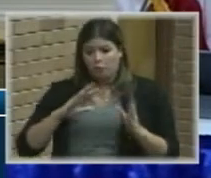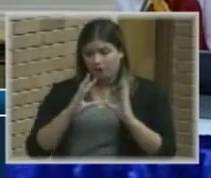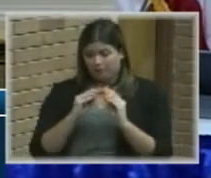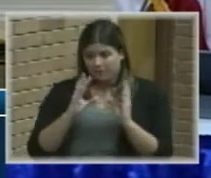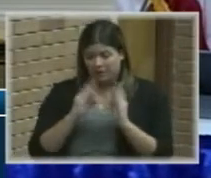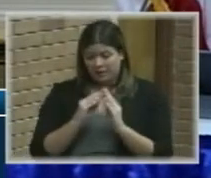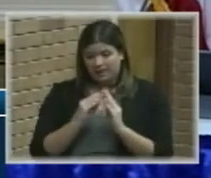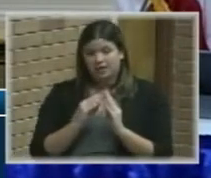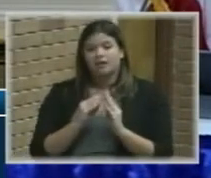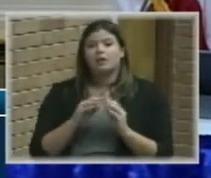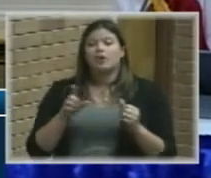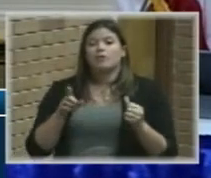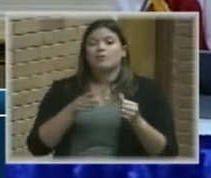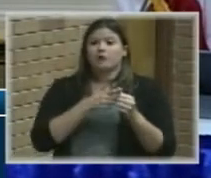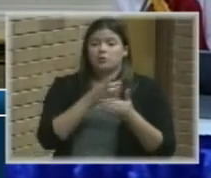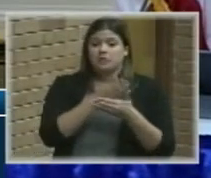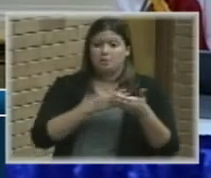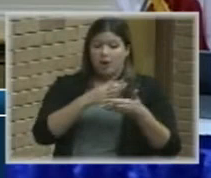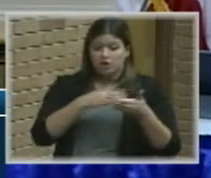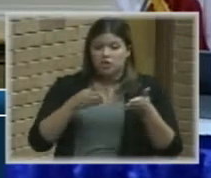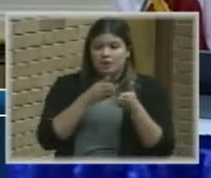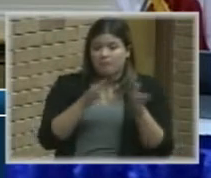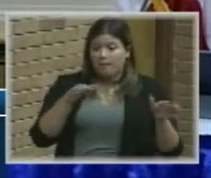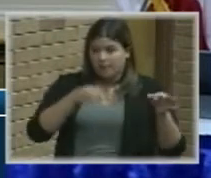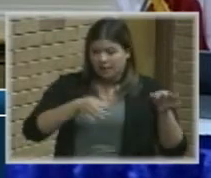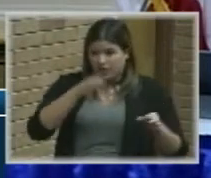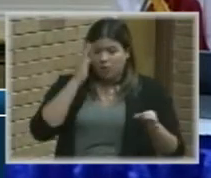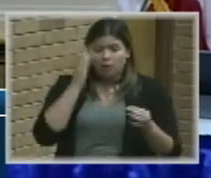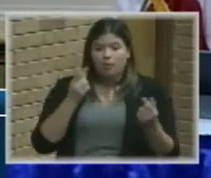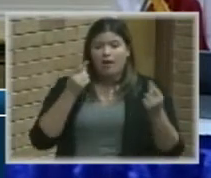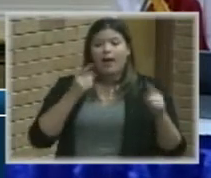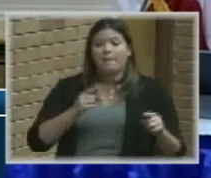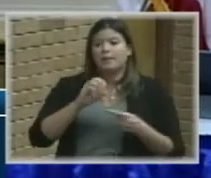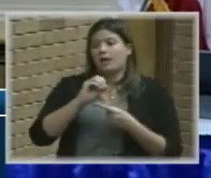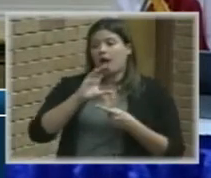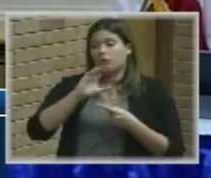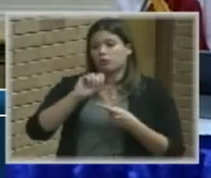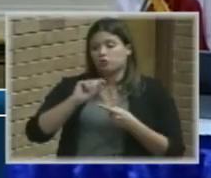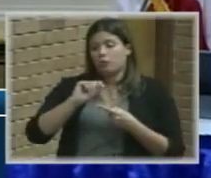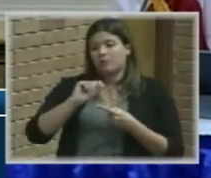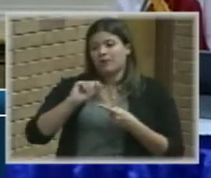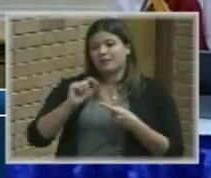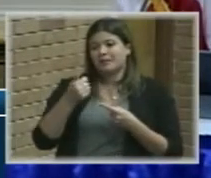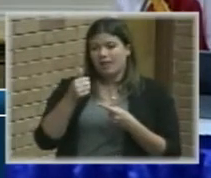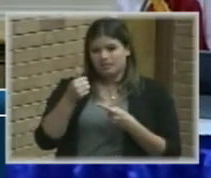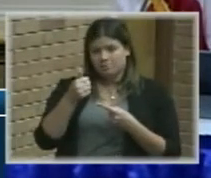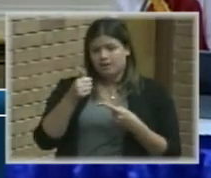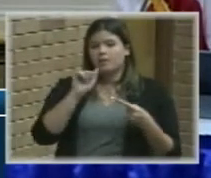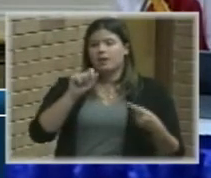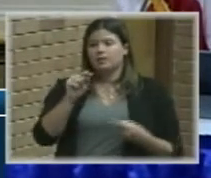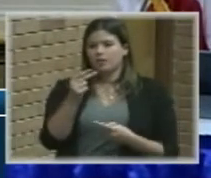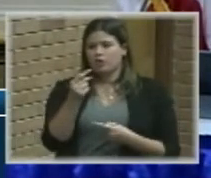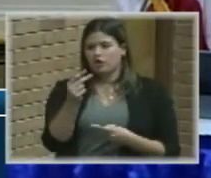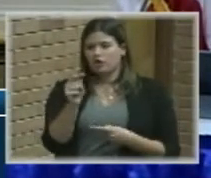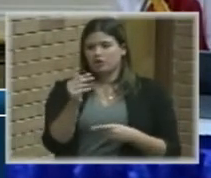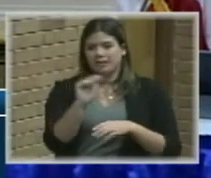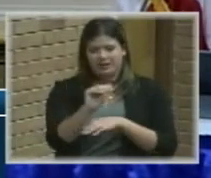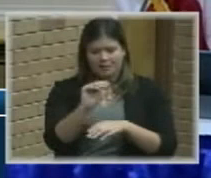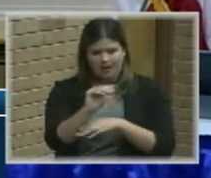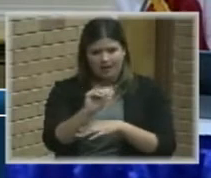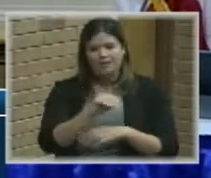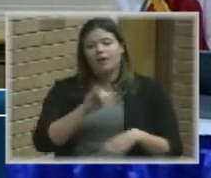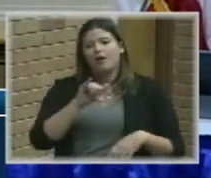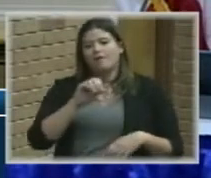first budget public hearing will be on October 10th. That's a Thursday night. Yom